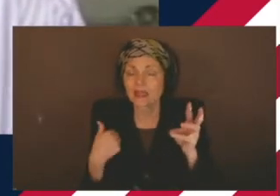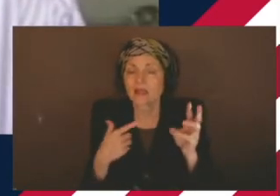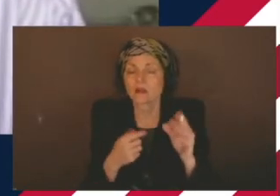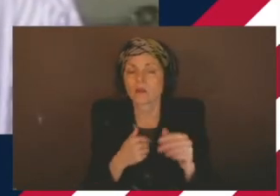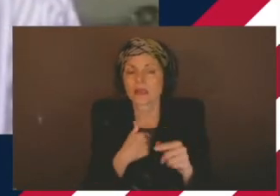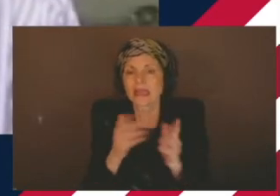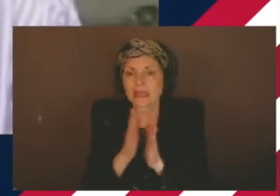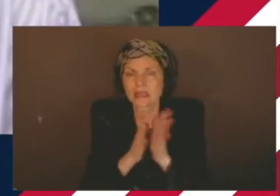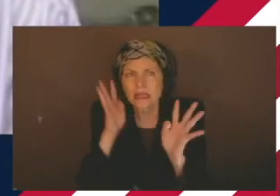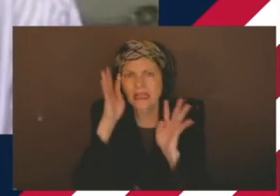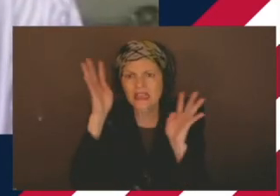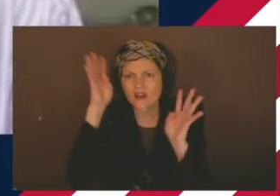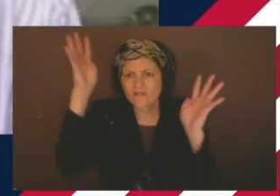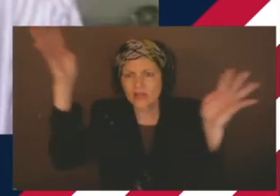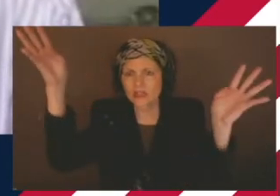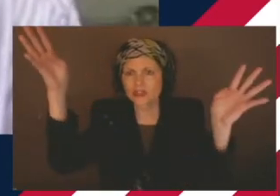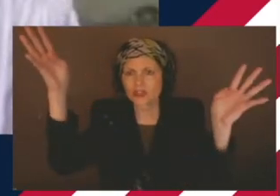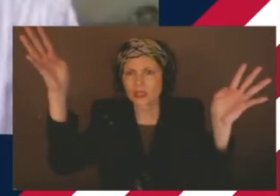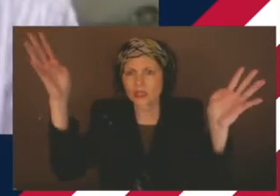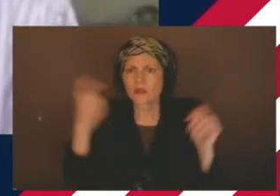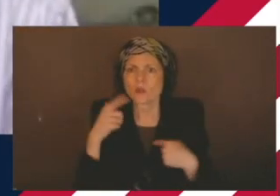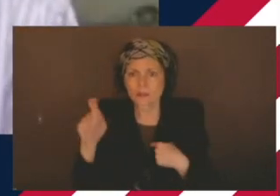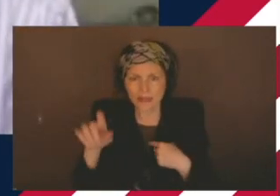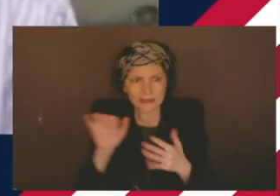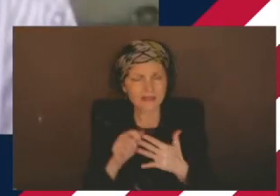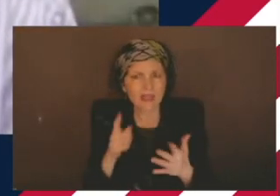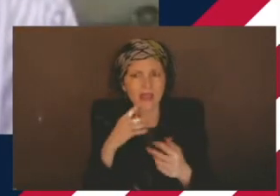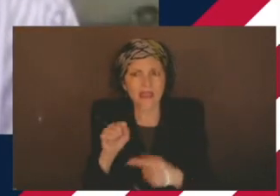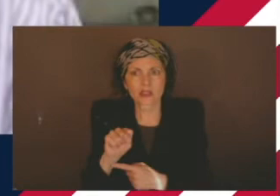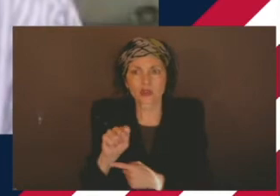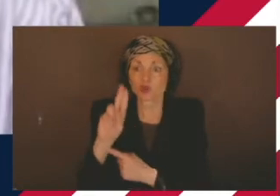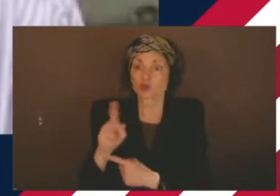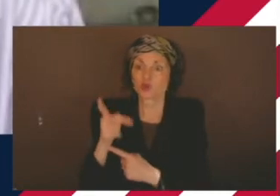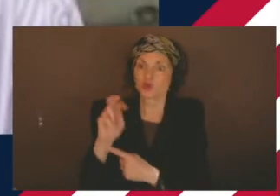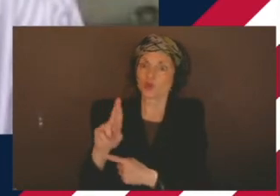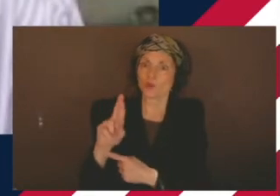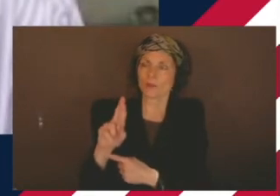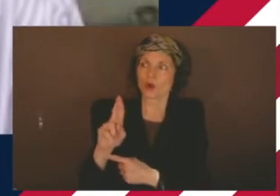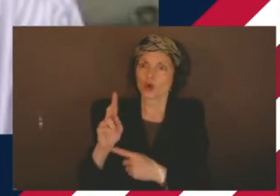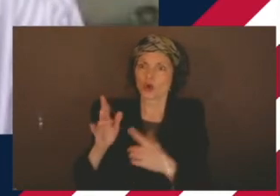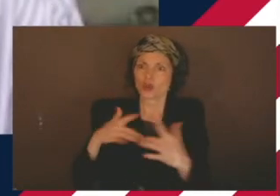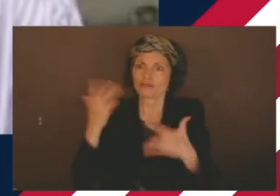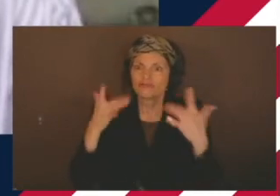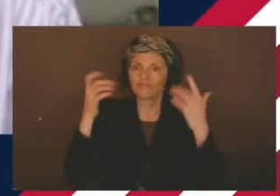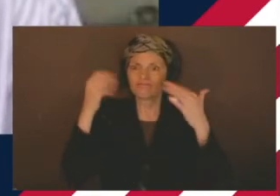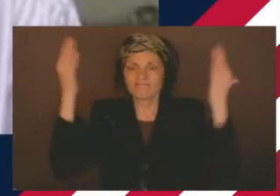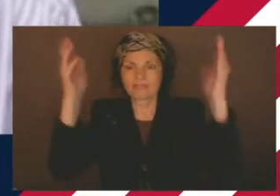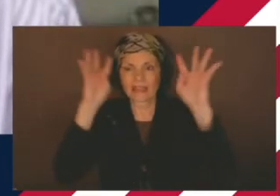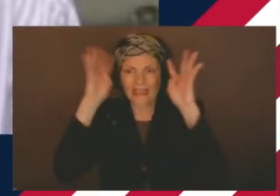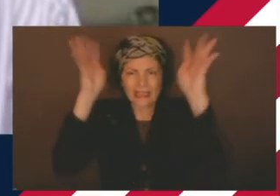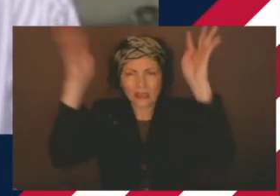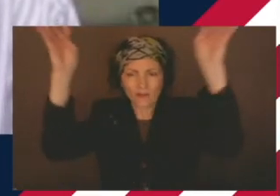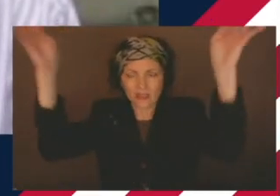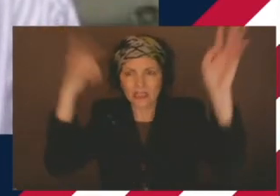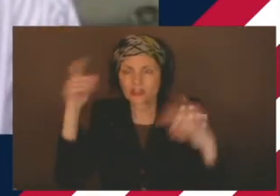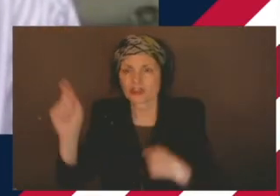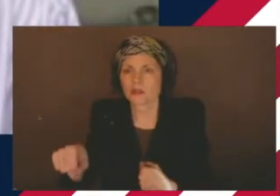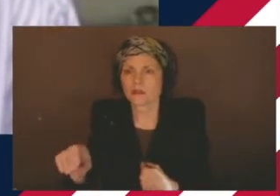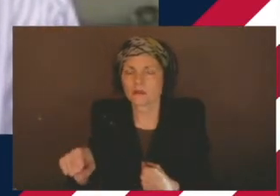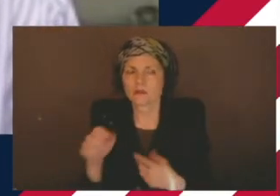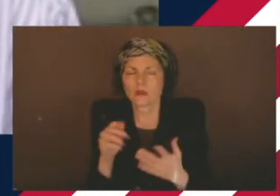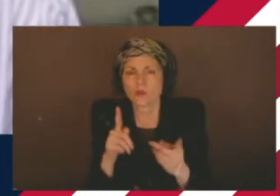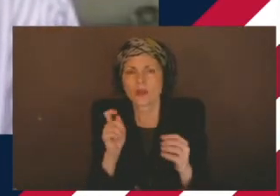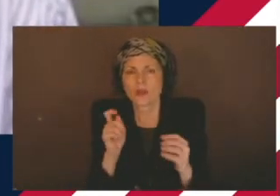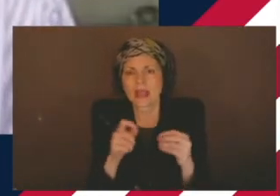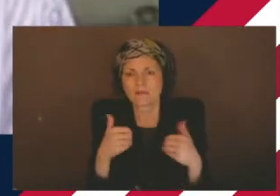need a decade, starting now, of supercharged innovation from research to demonstration, supplemented by deployment